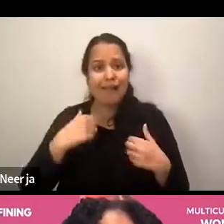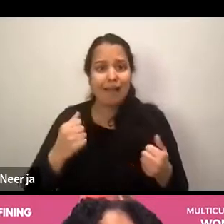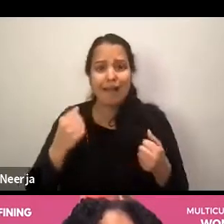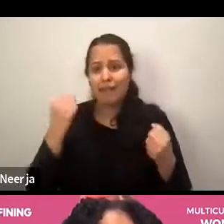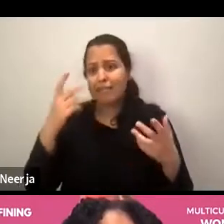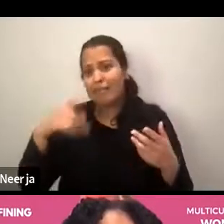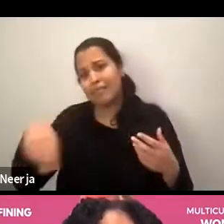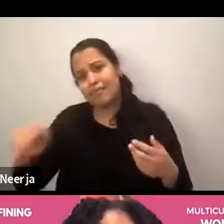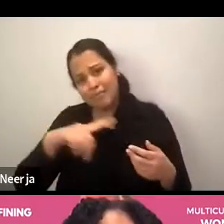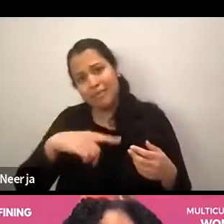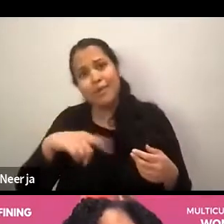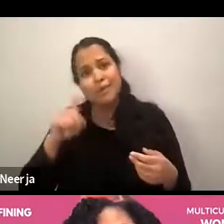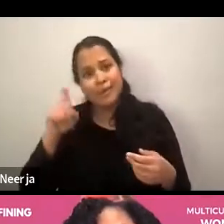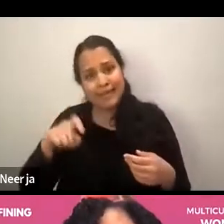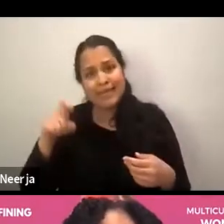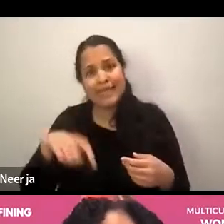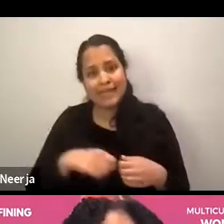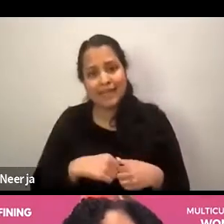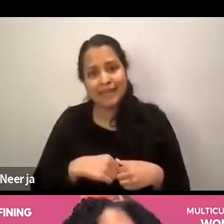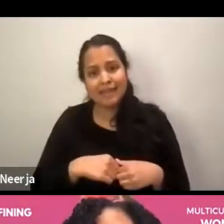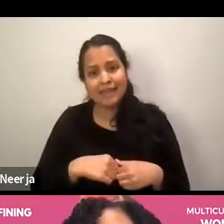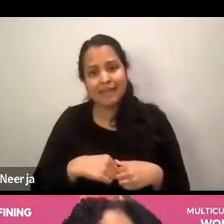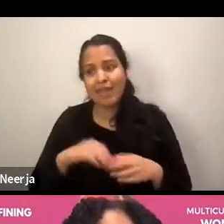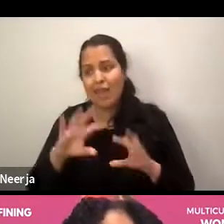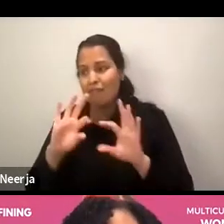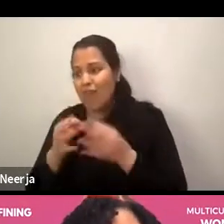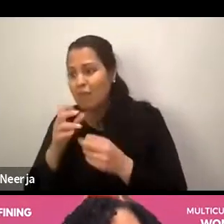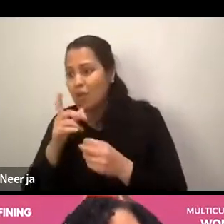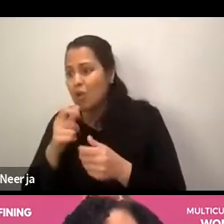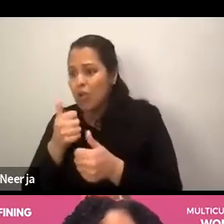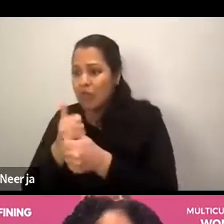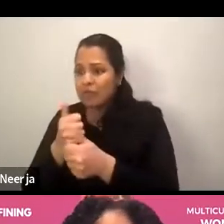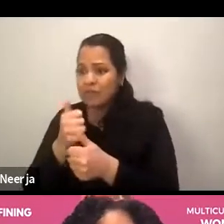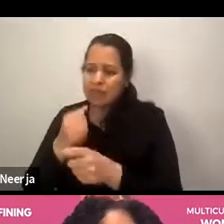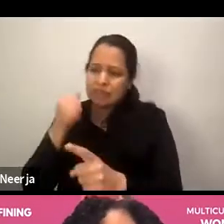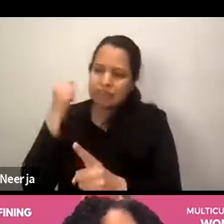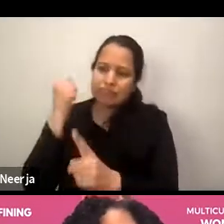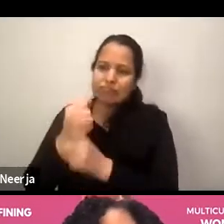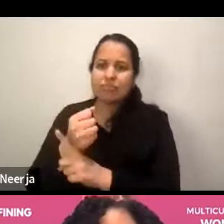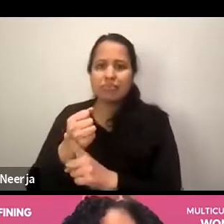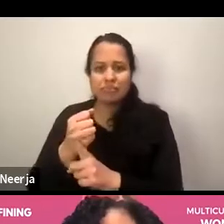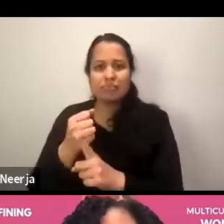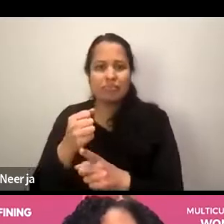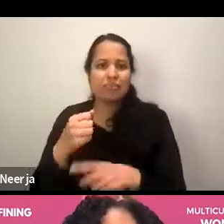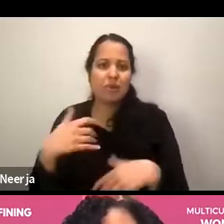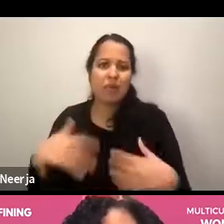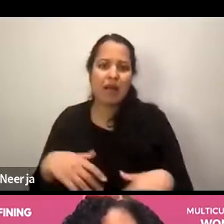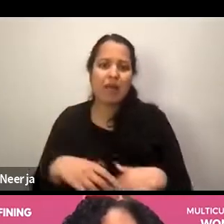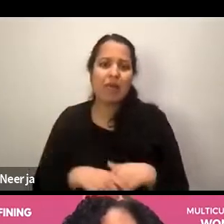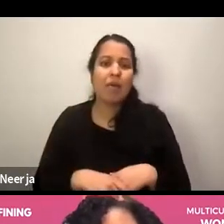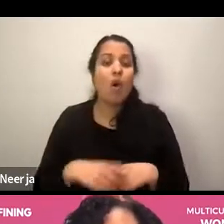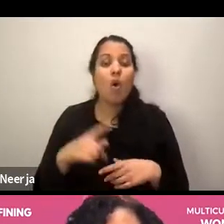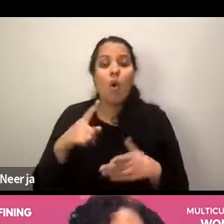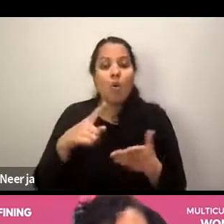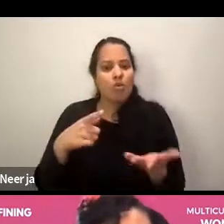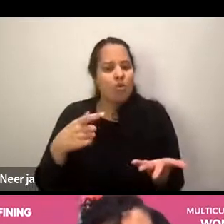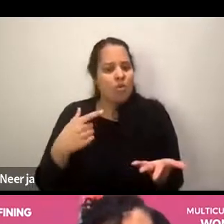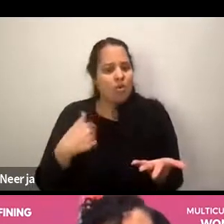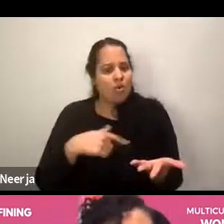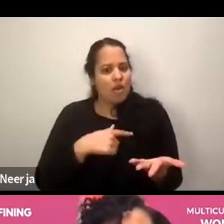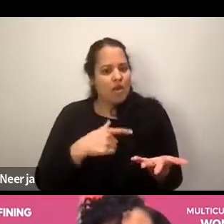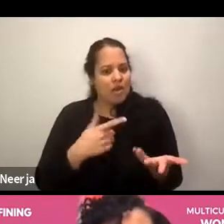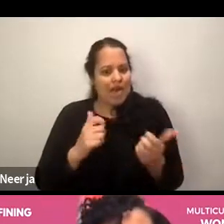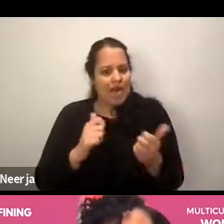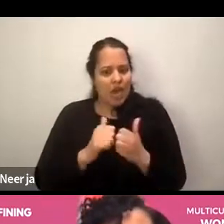including the families that are directly impacted. And what more can we be doing as a community? What more can we be doing as